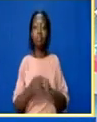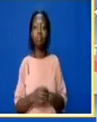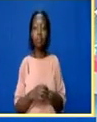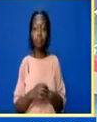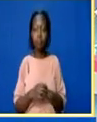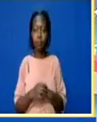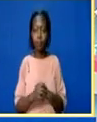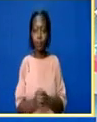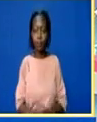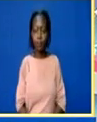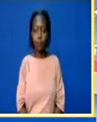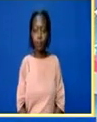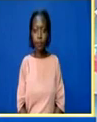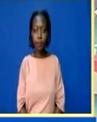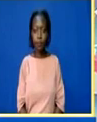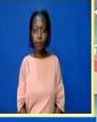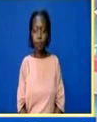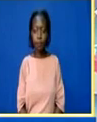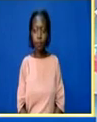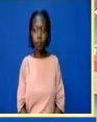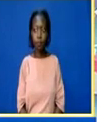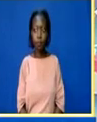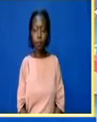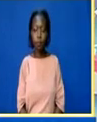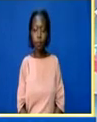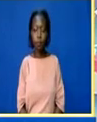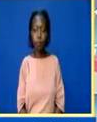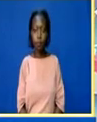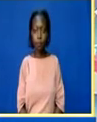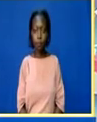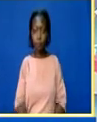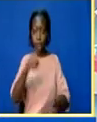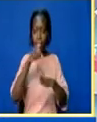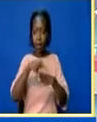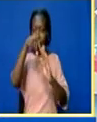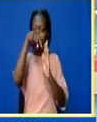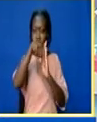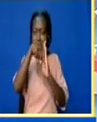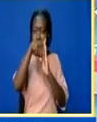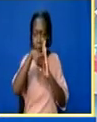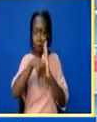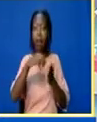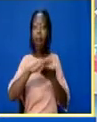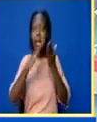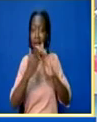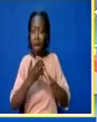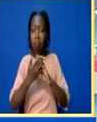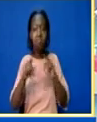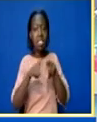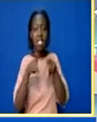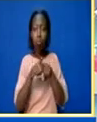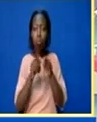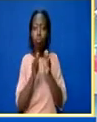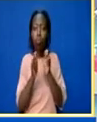Mm-hmm. So, that is one thing. Mm. They deepen. Okay. And as they are deepening, mm-hmm. they are widening.